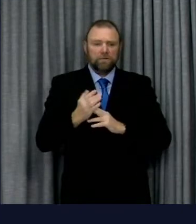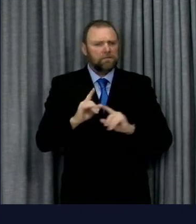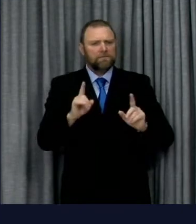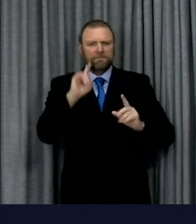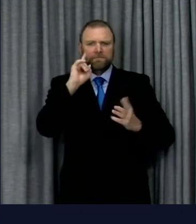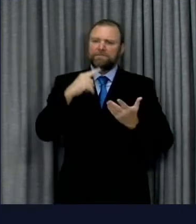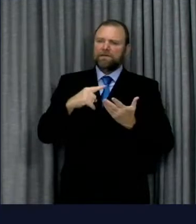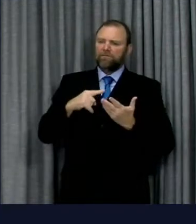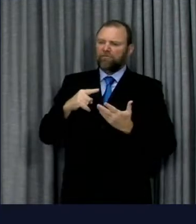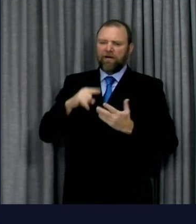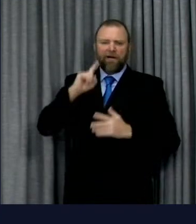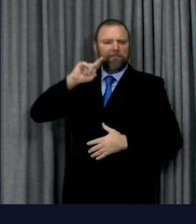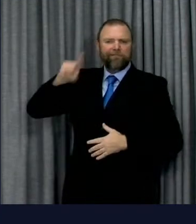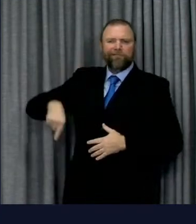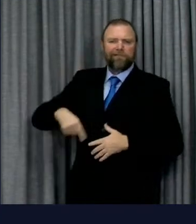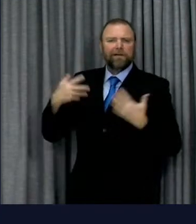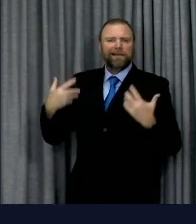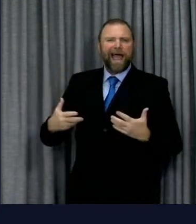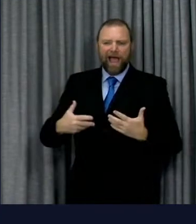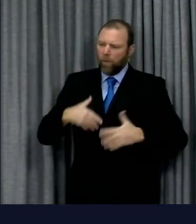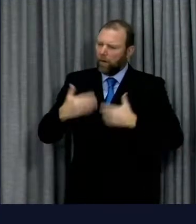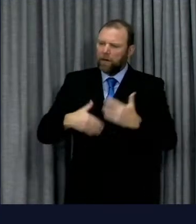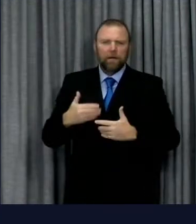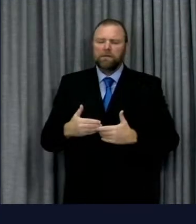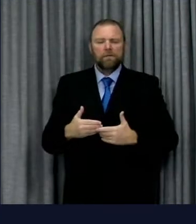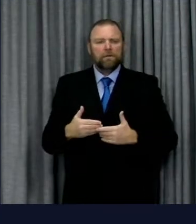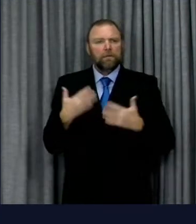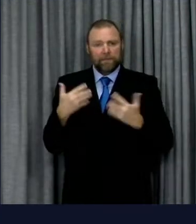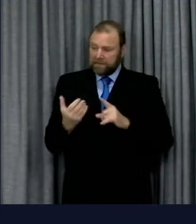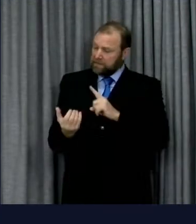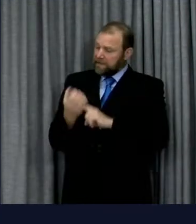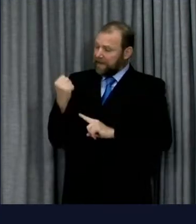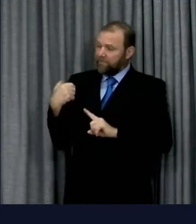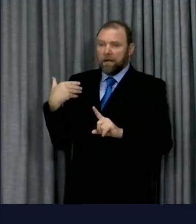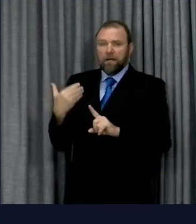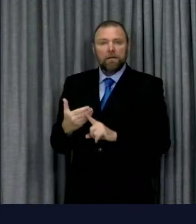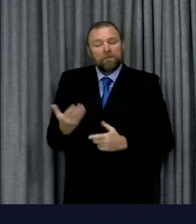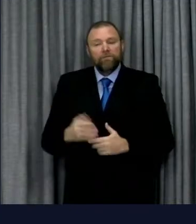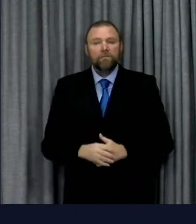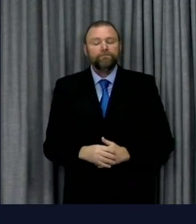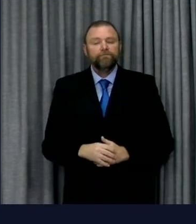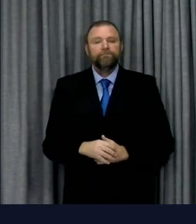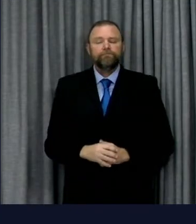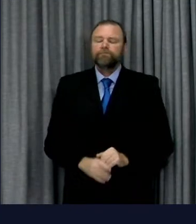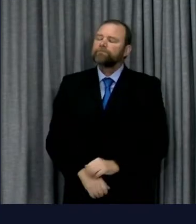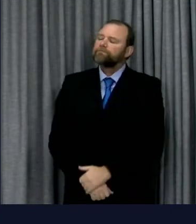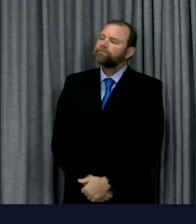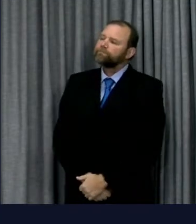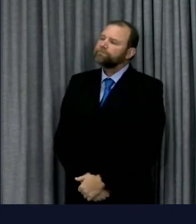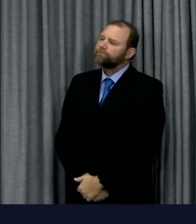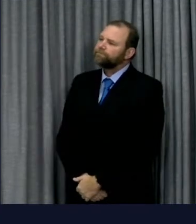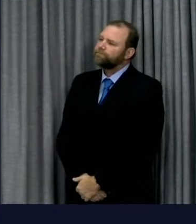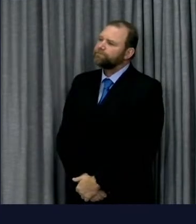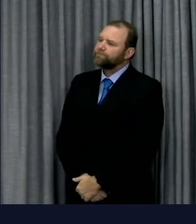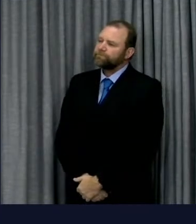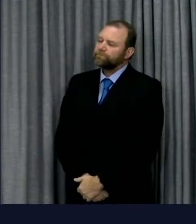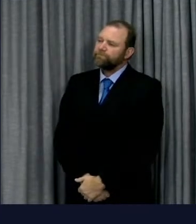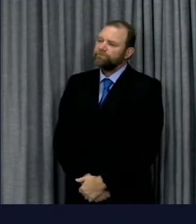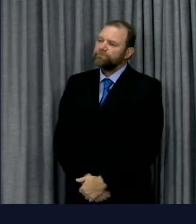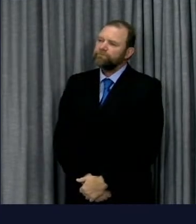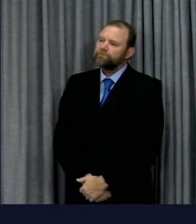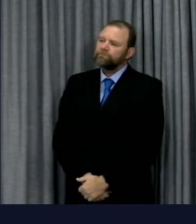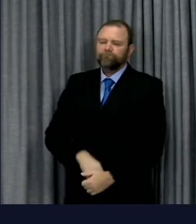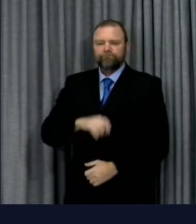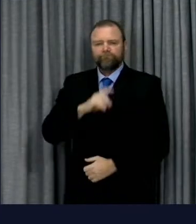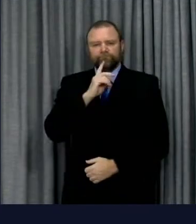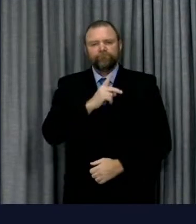depart from what has been a successful formula for us. Wel, be ni'n neud yw jyst I bwrw mlaen yn